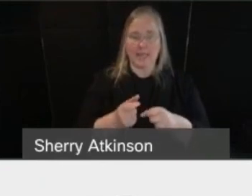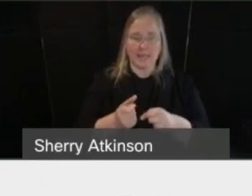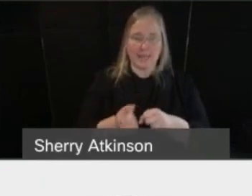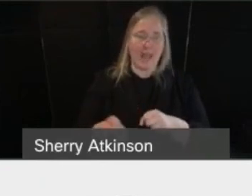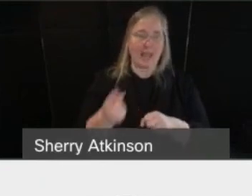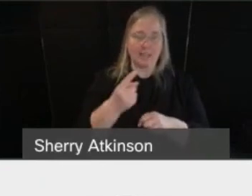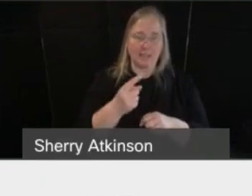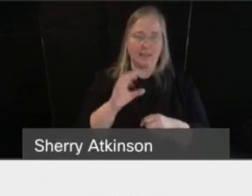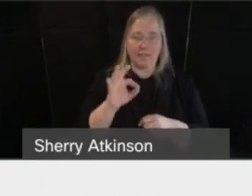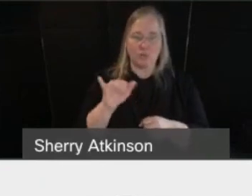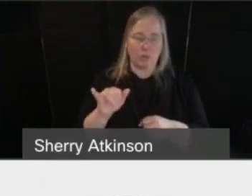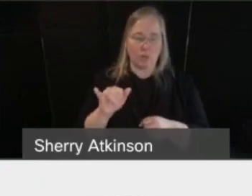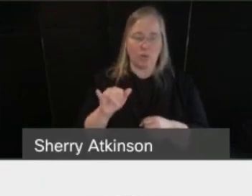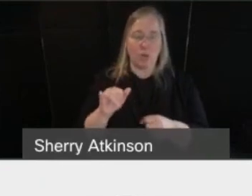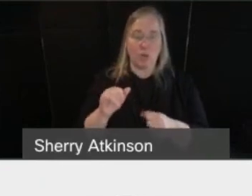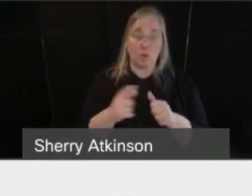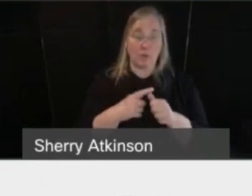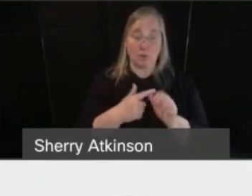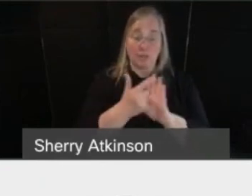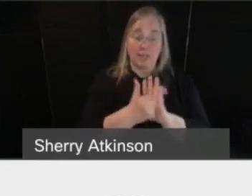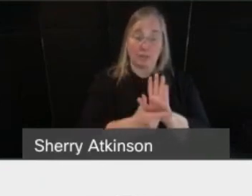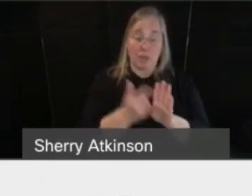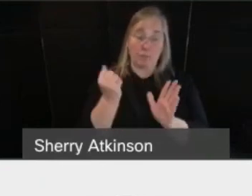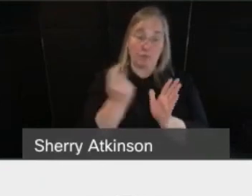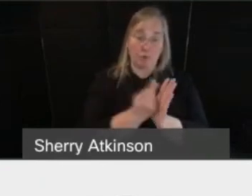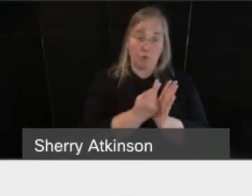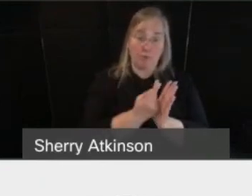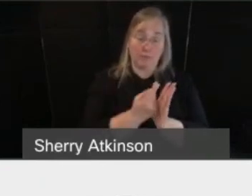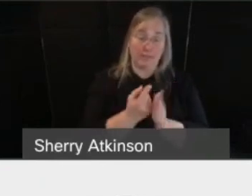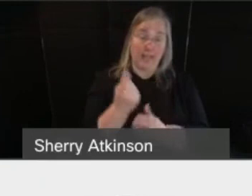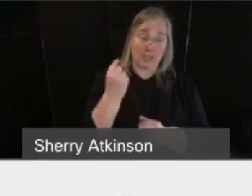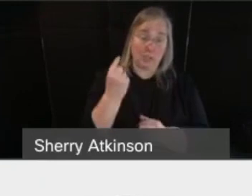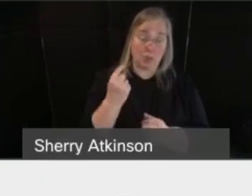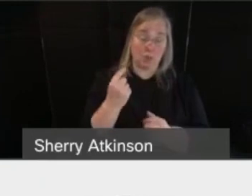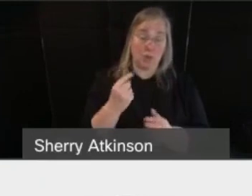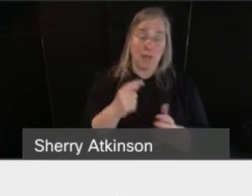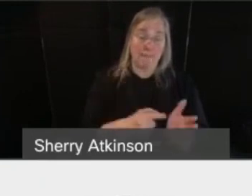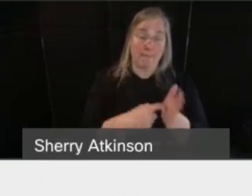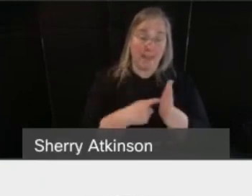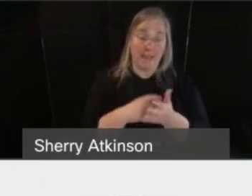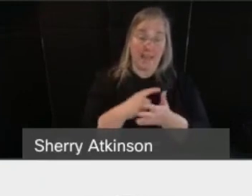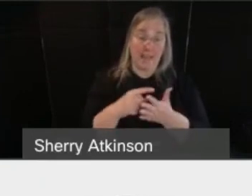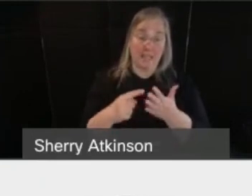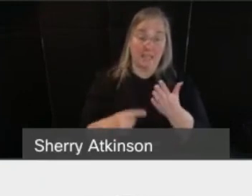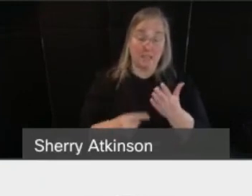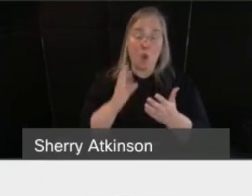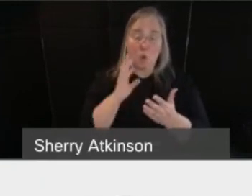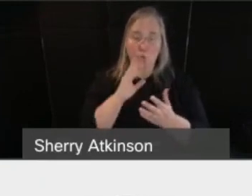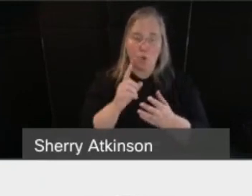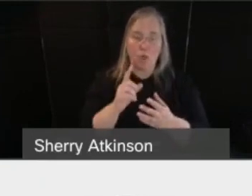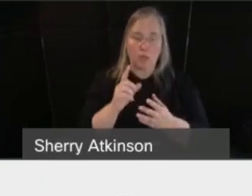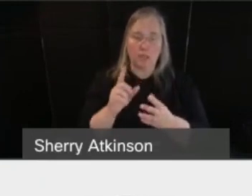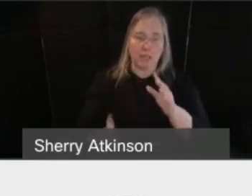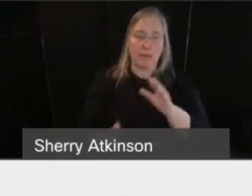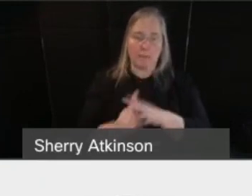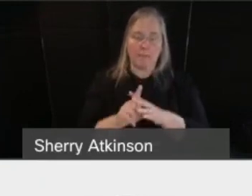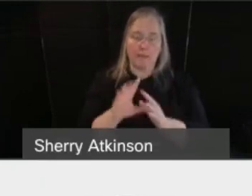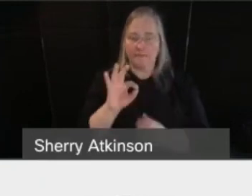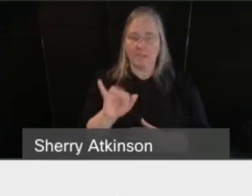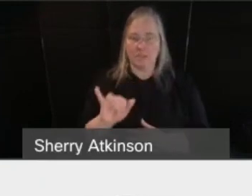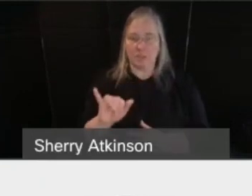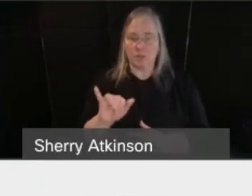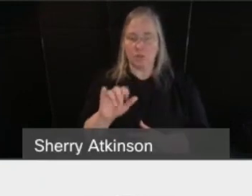legislation, which was approved last year, essentially those mandates from it would have kicked in fiscal year 22. Now it's not